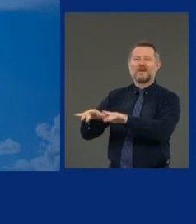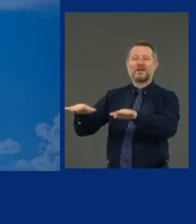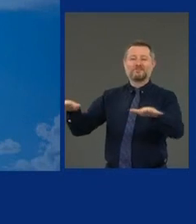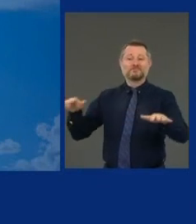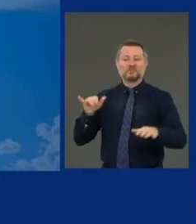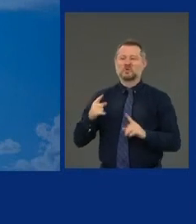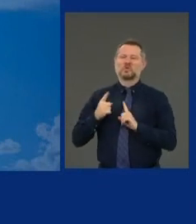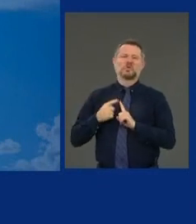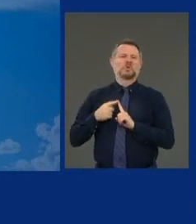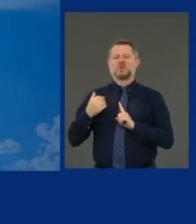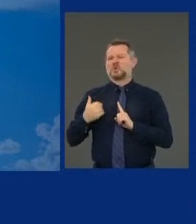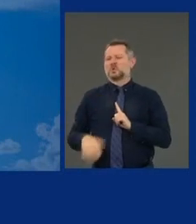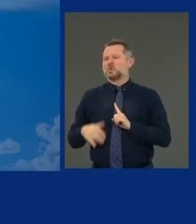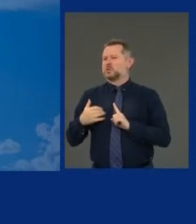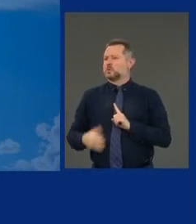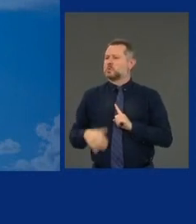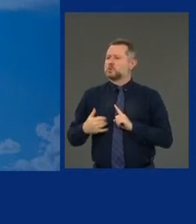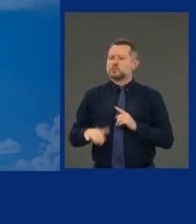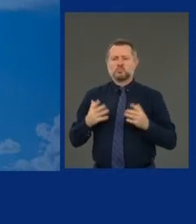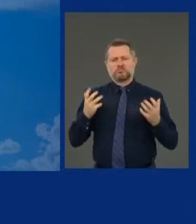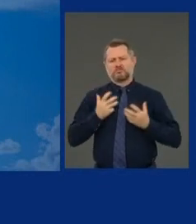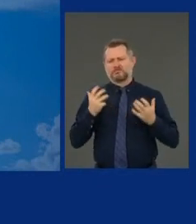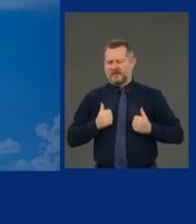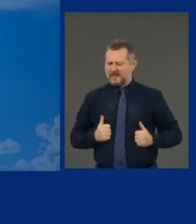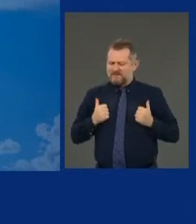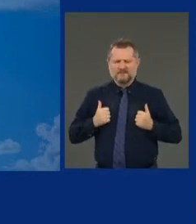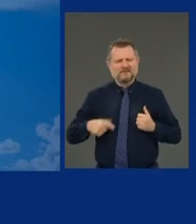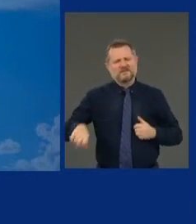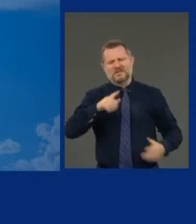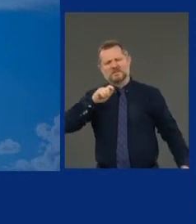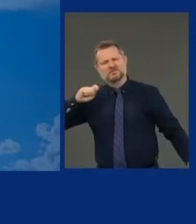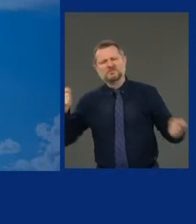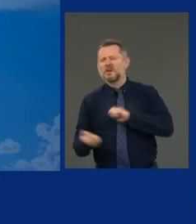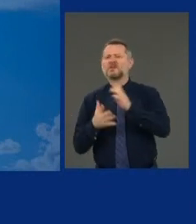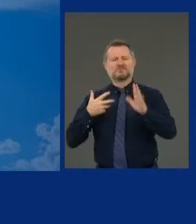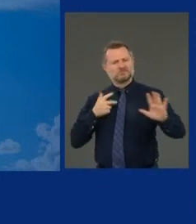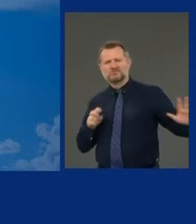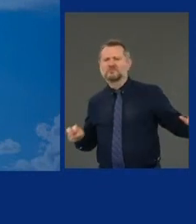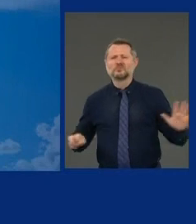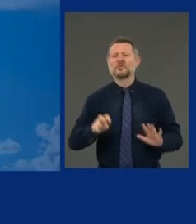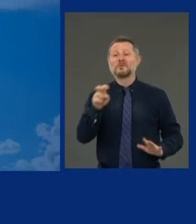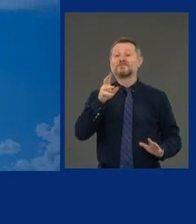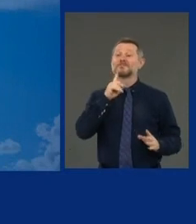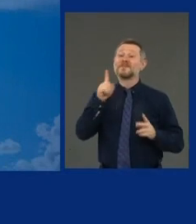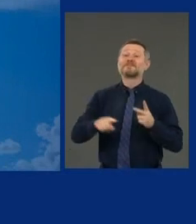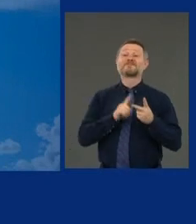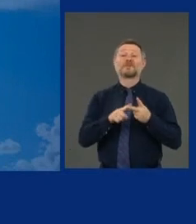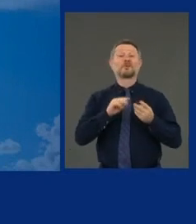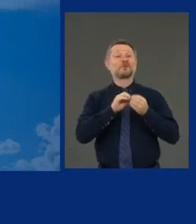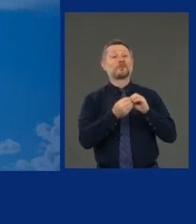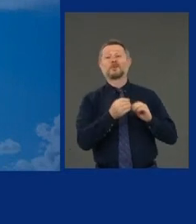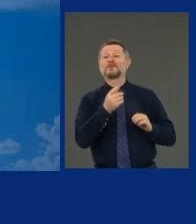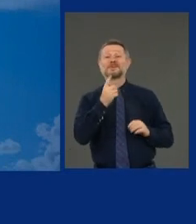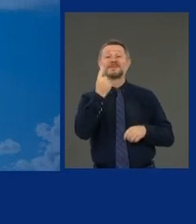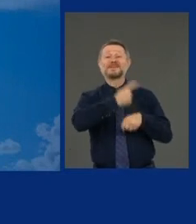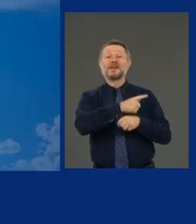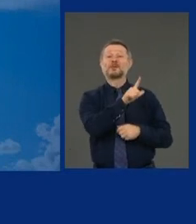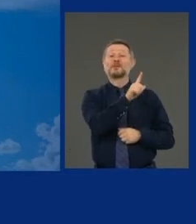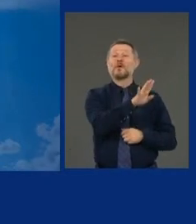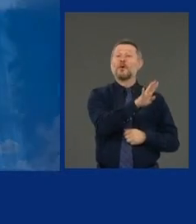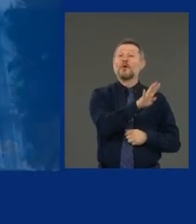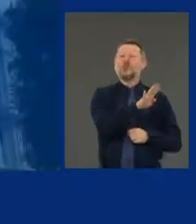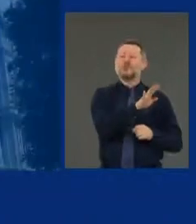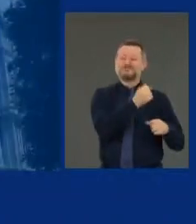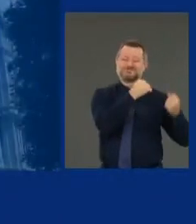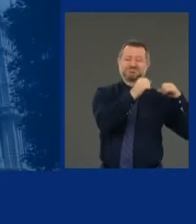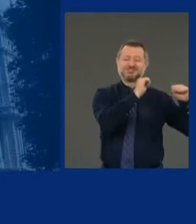life-changing journey. Day 24 since the civil unrest started after Mr. Floyd's